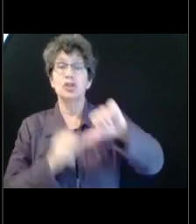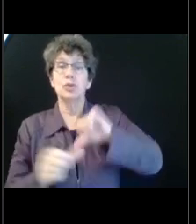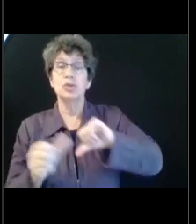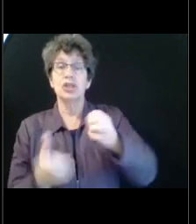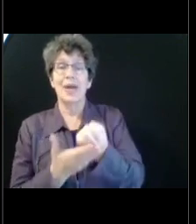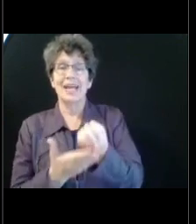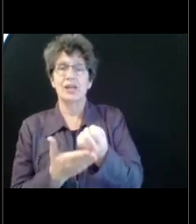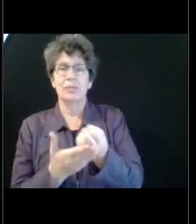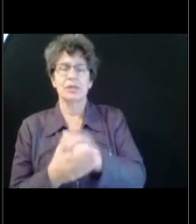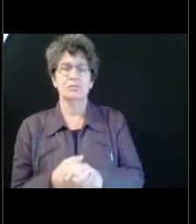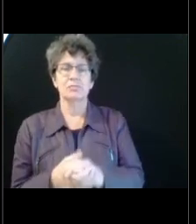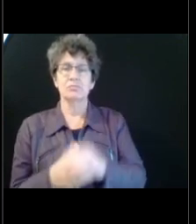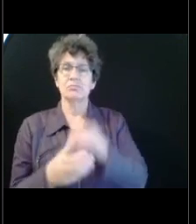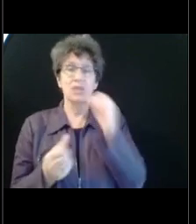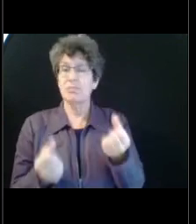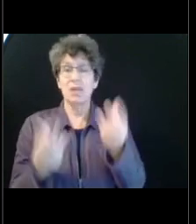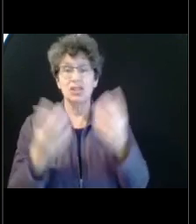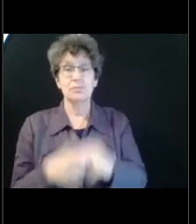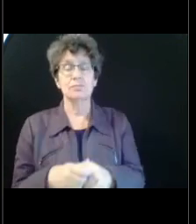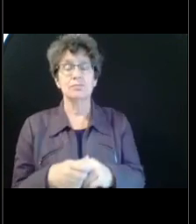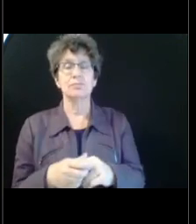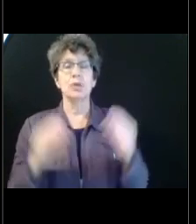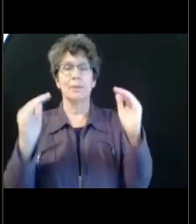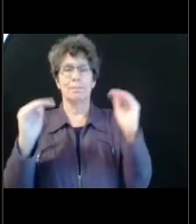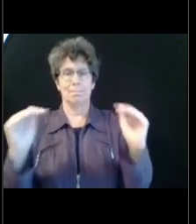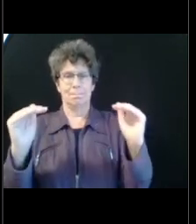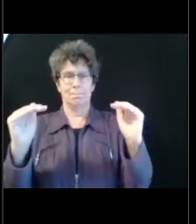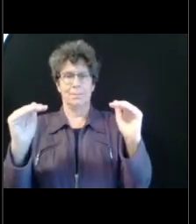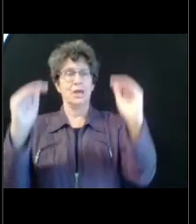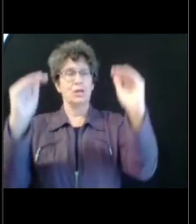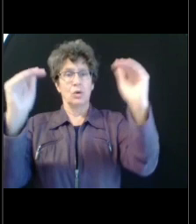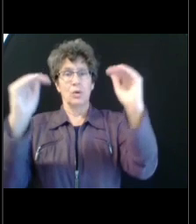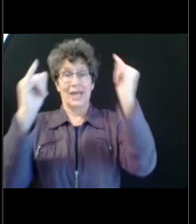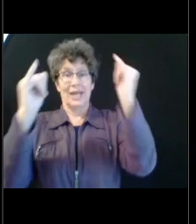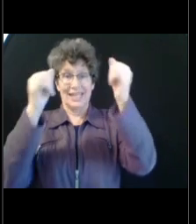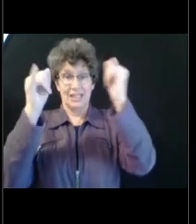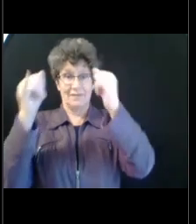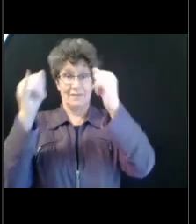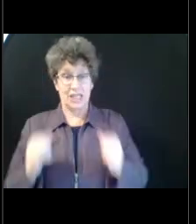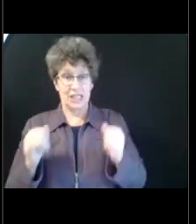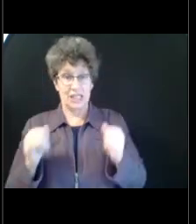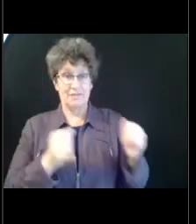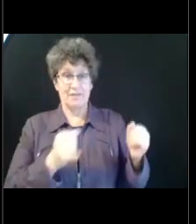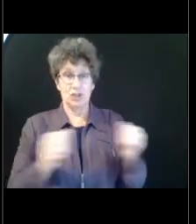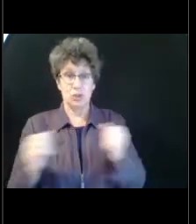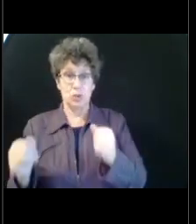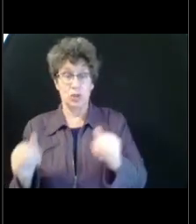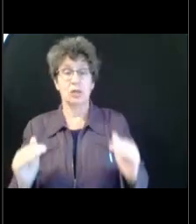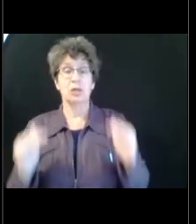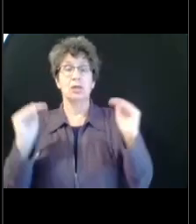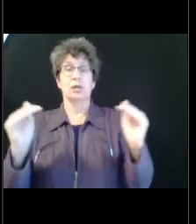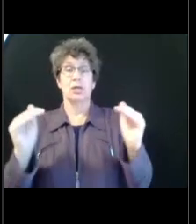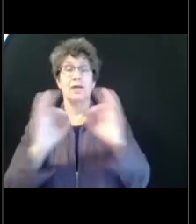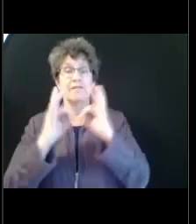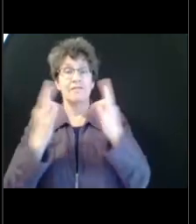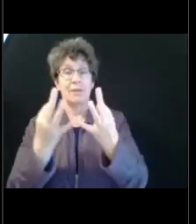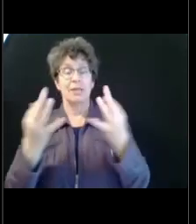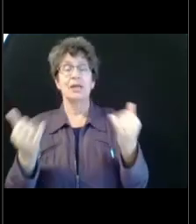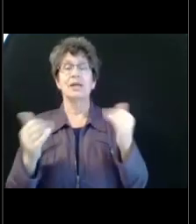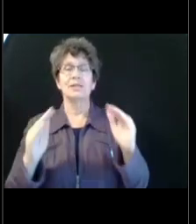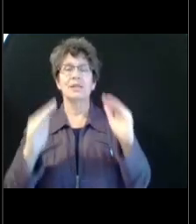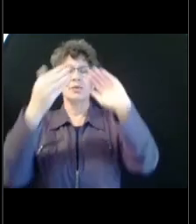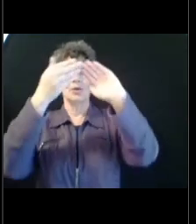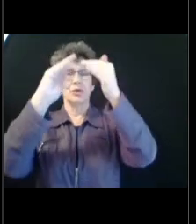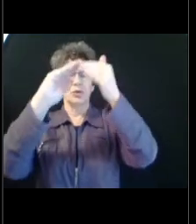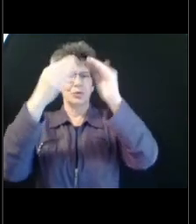The next level up was the community level. And I think this talk and the system of